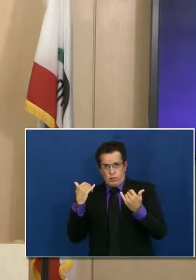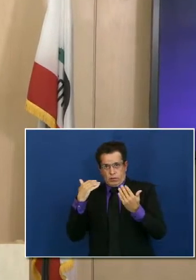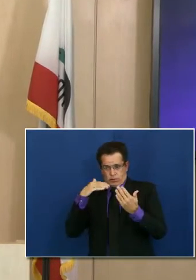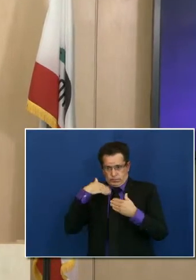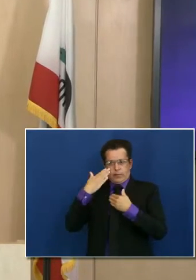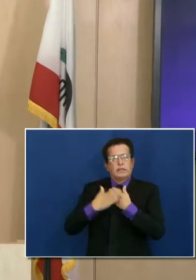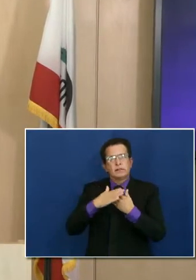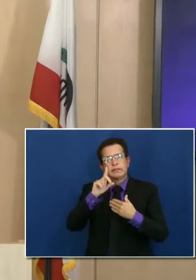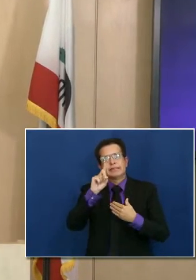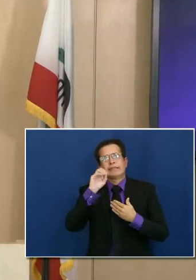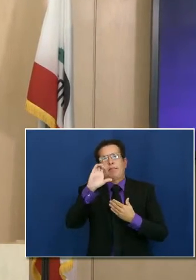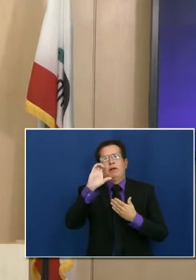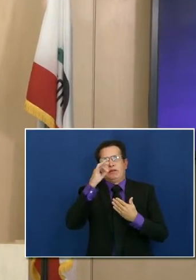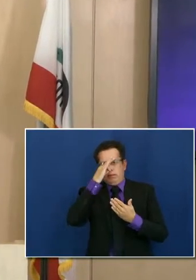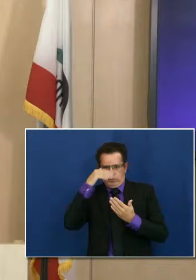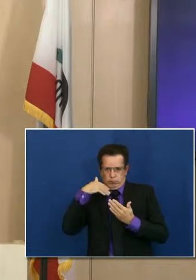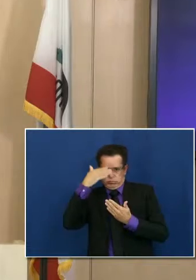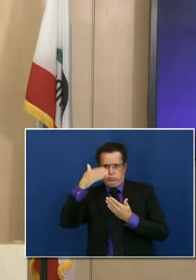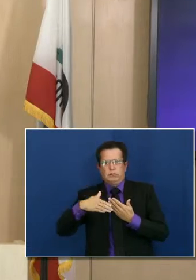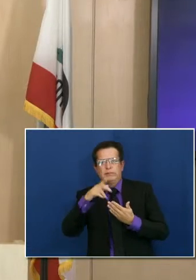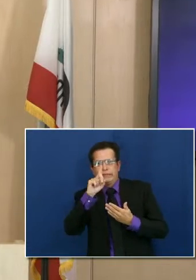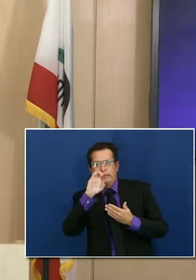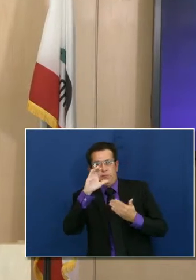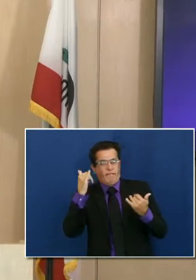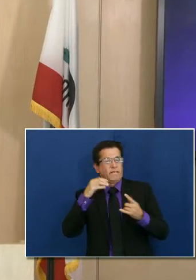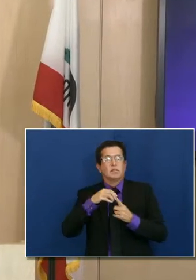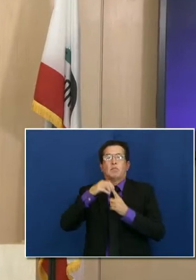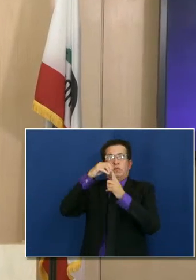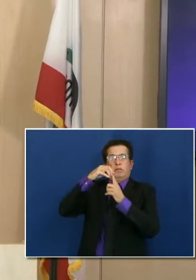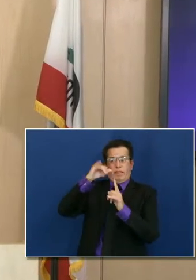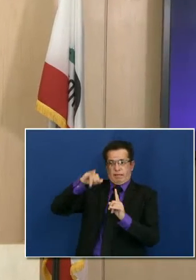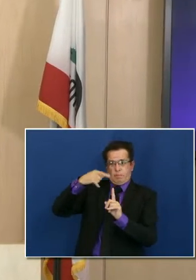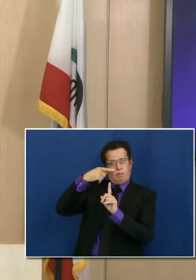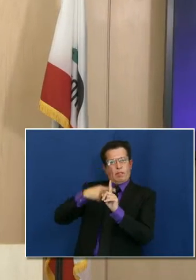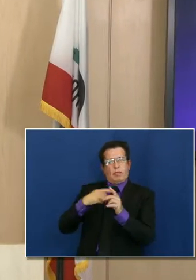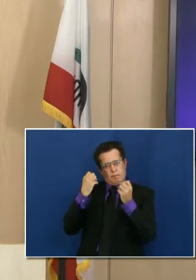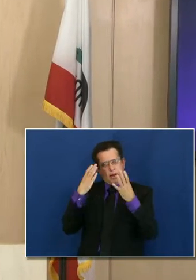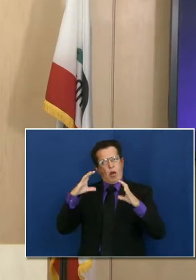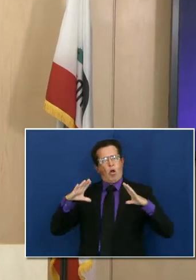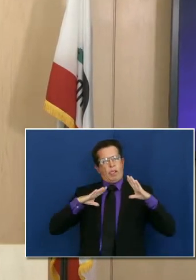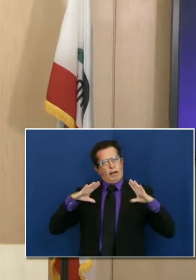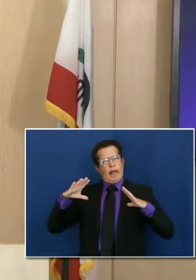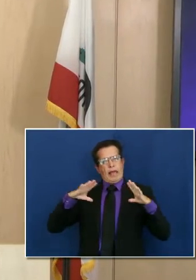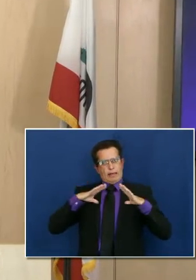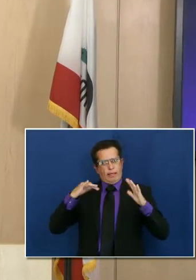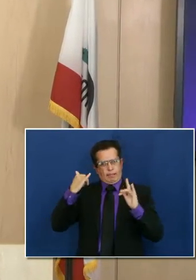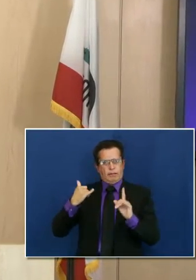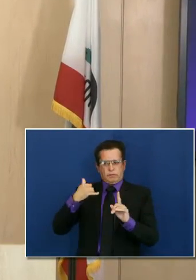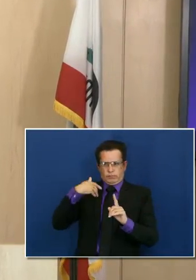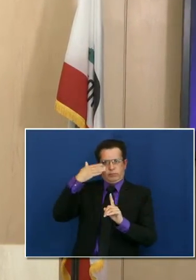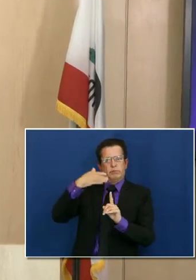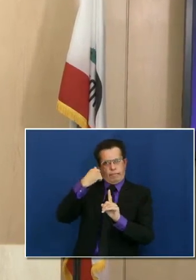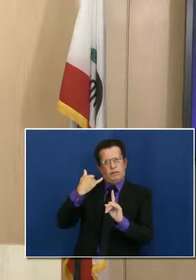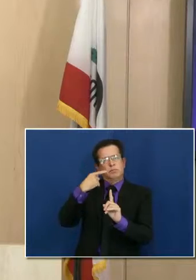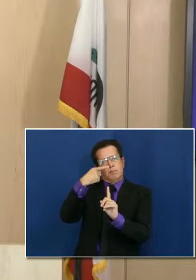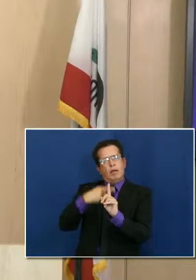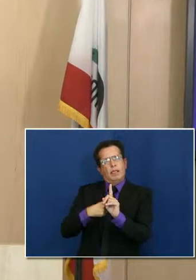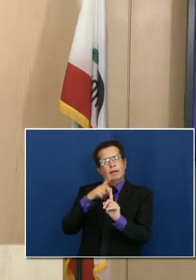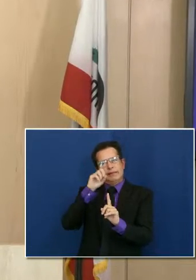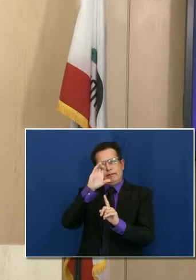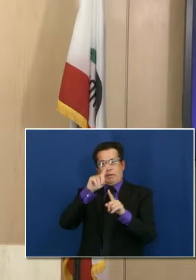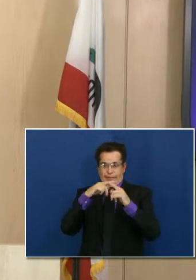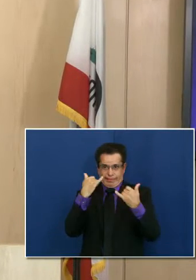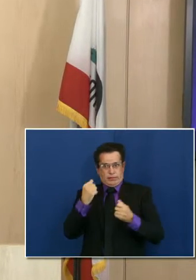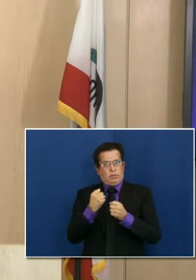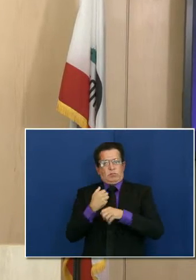we know that December is a very special month with a lot of special holidays to enjoy. But this year, we